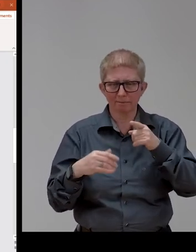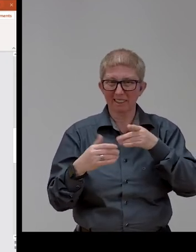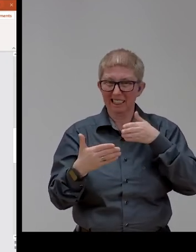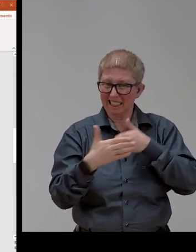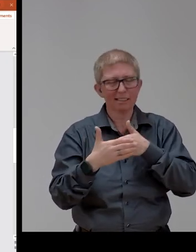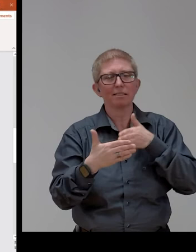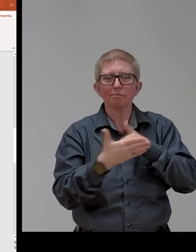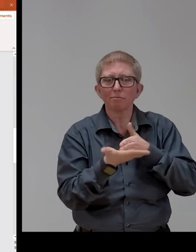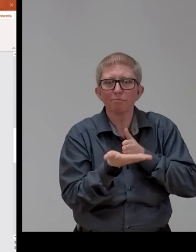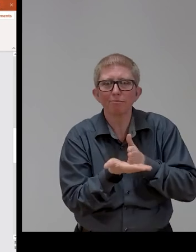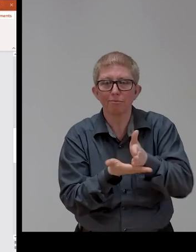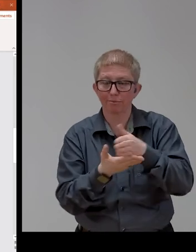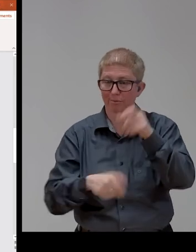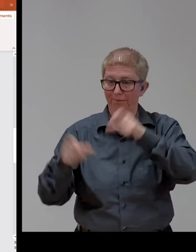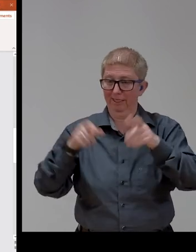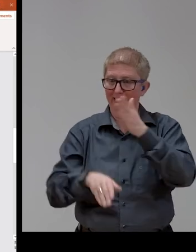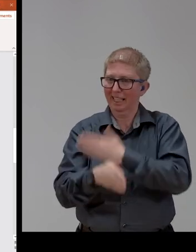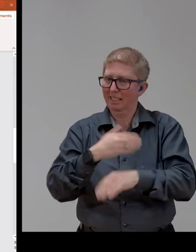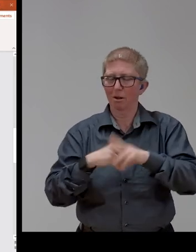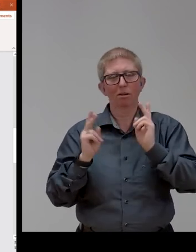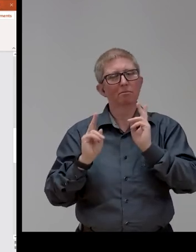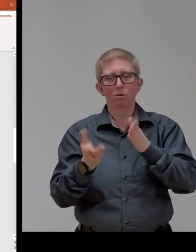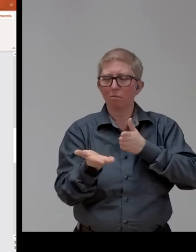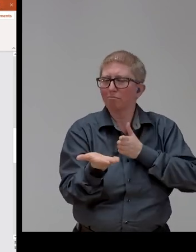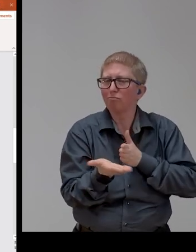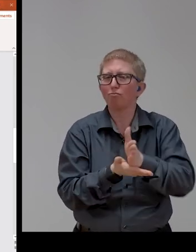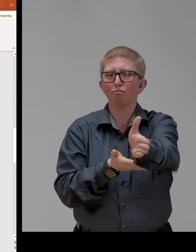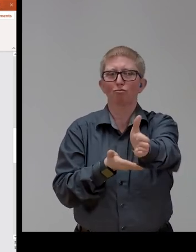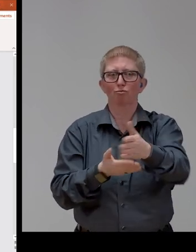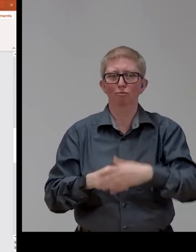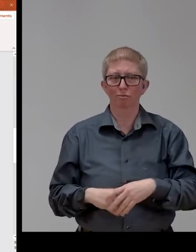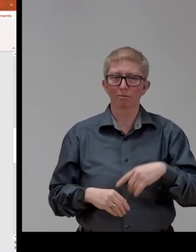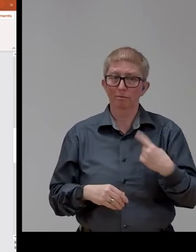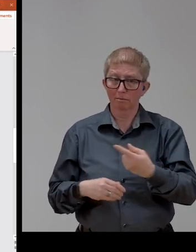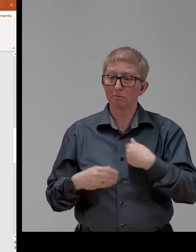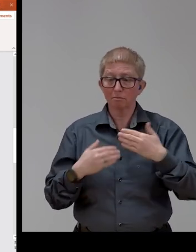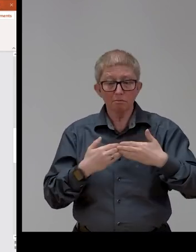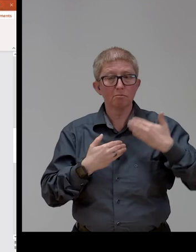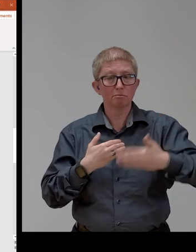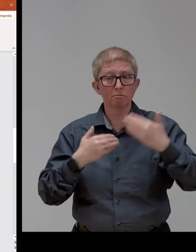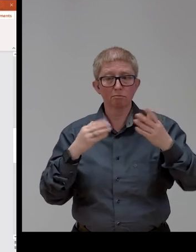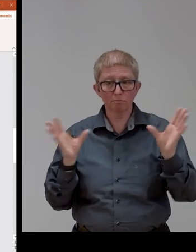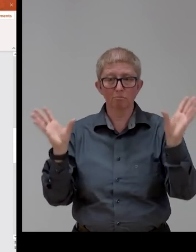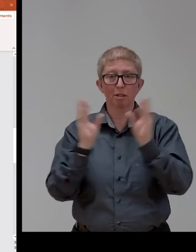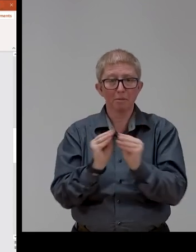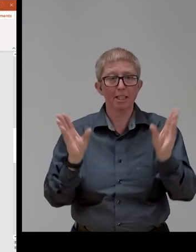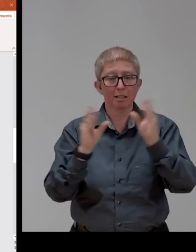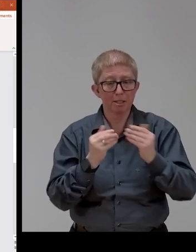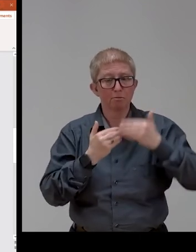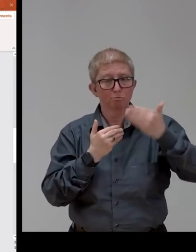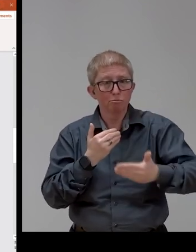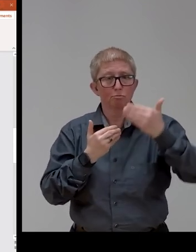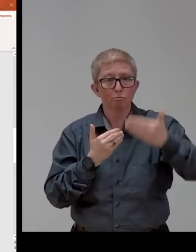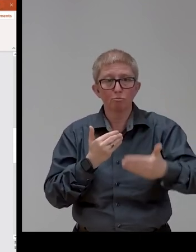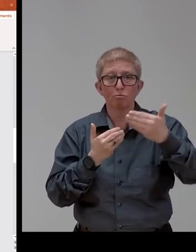regular basis under the umbrella of the European Foundation Center, who are made up of foundations, a network